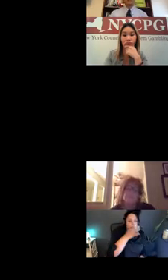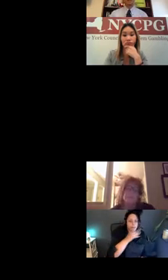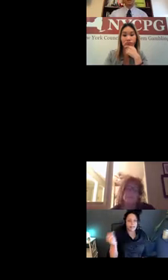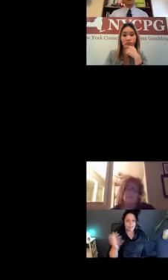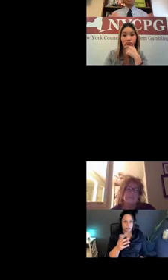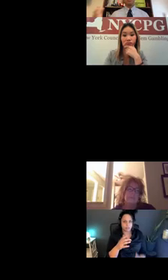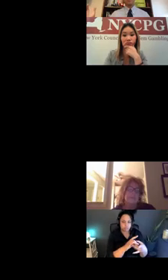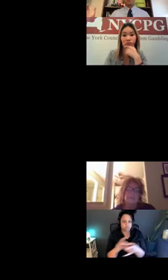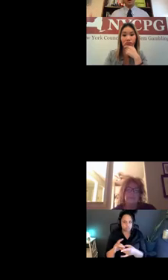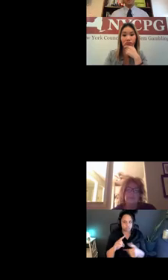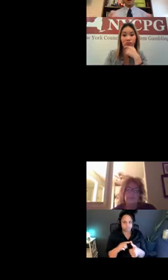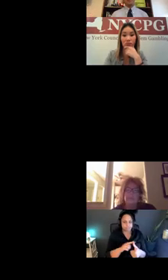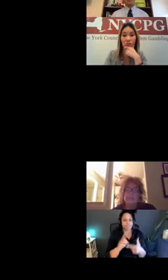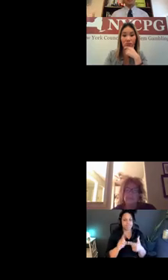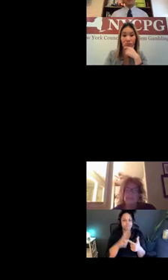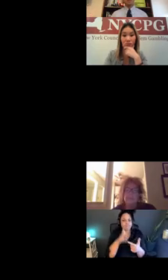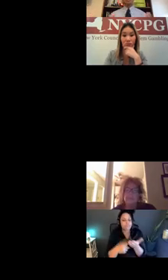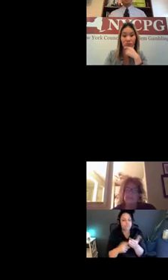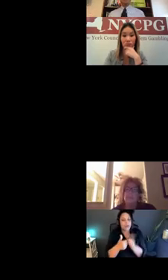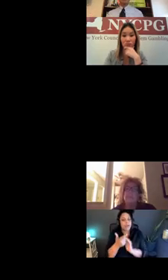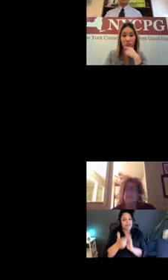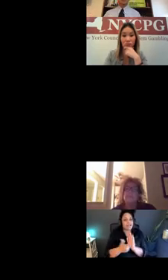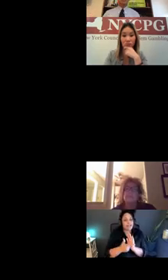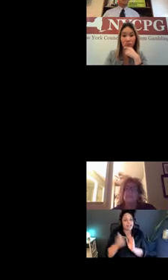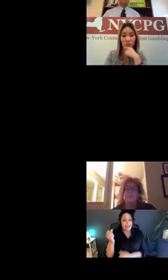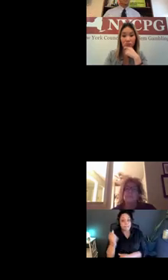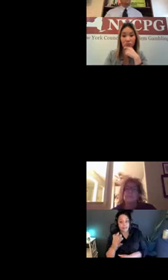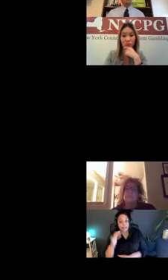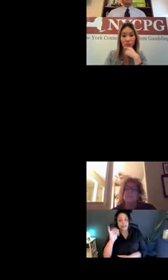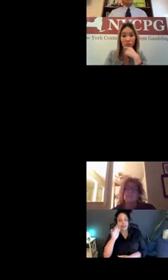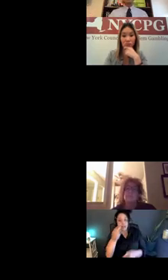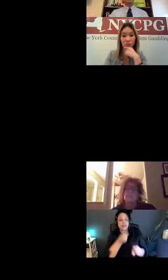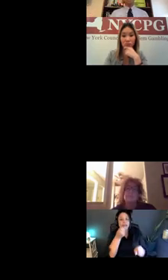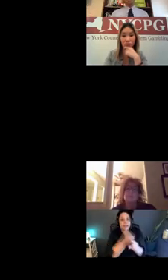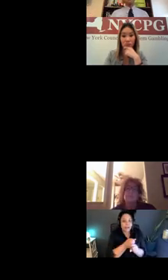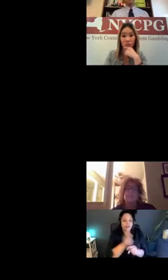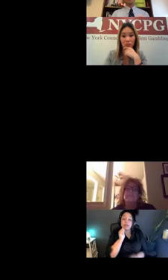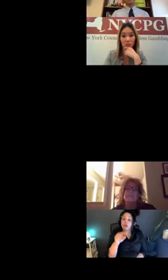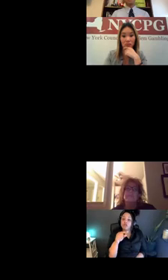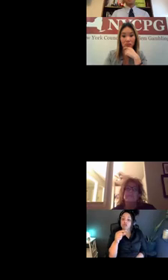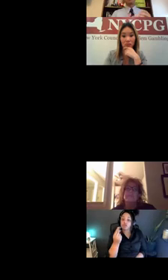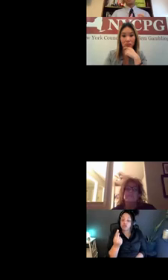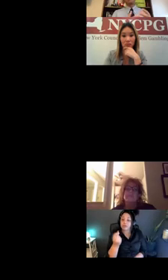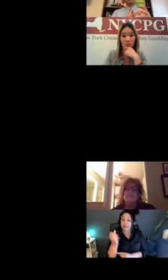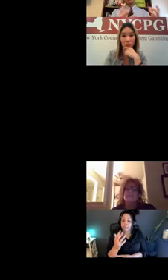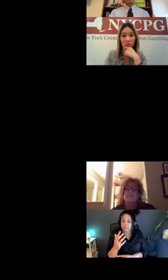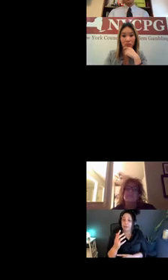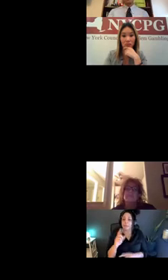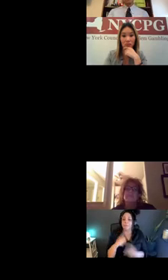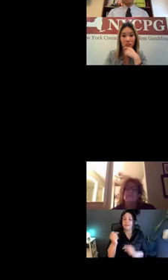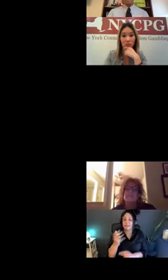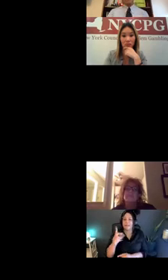gambling. Number two, I want to talk about how the legalization of gambling is likely to impact not just gambling, but also gambling